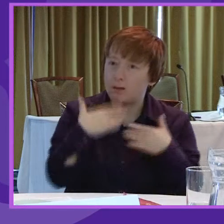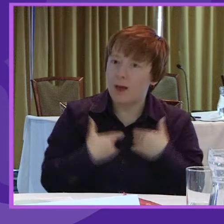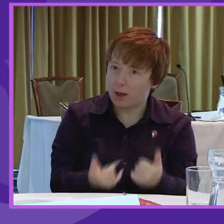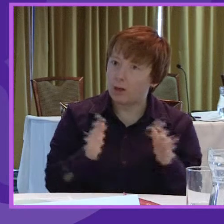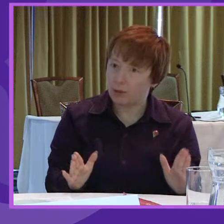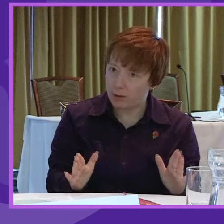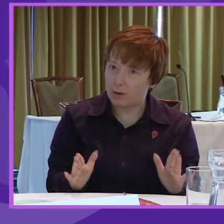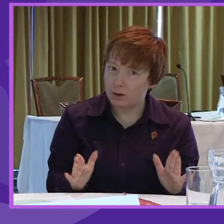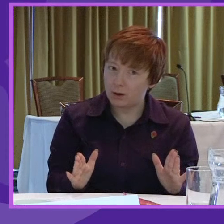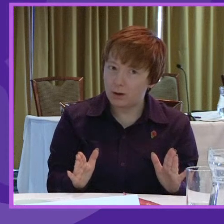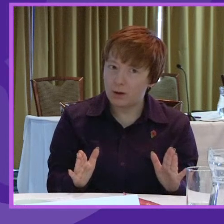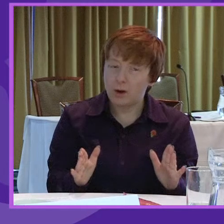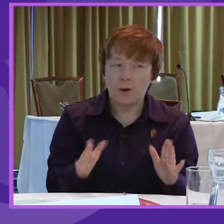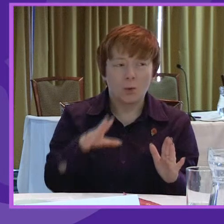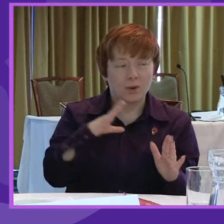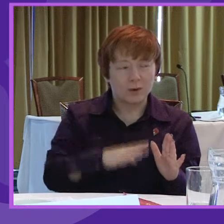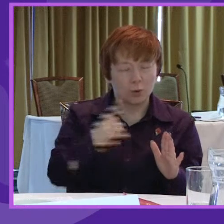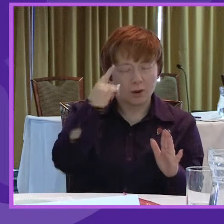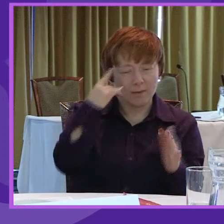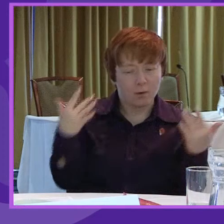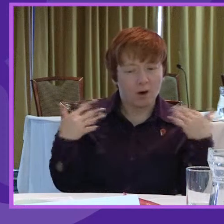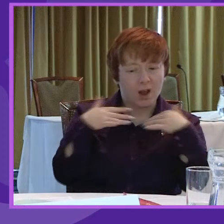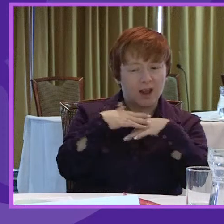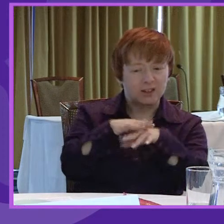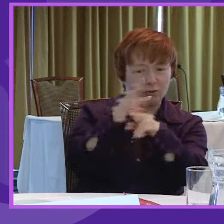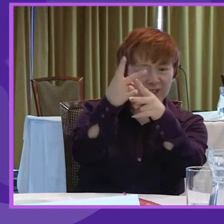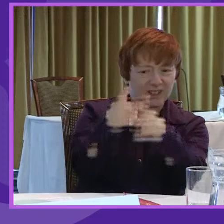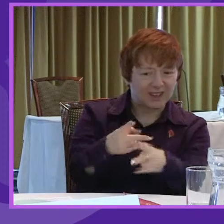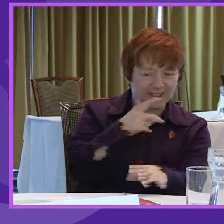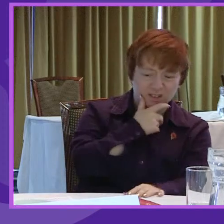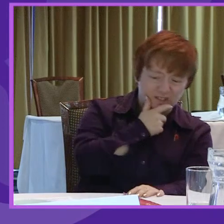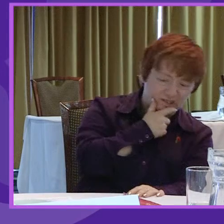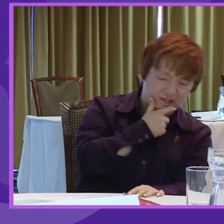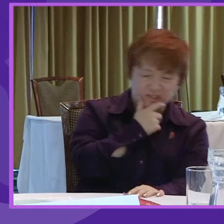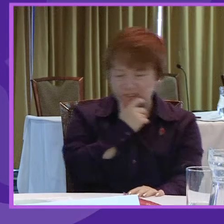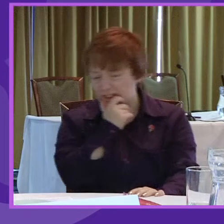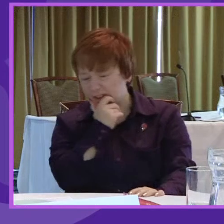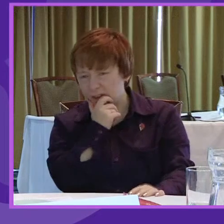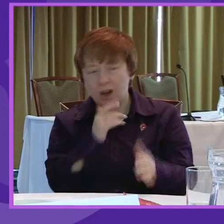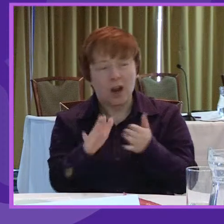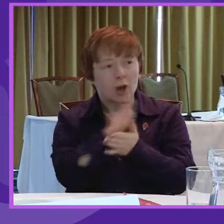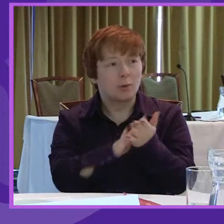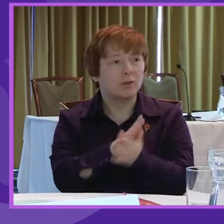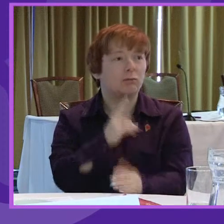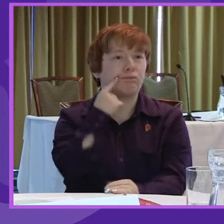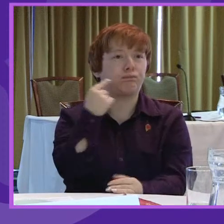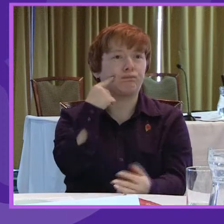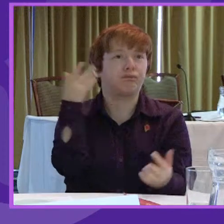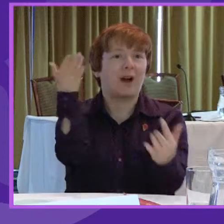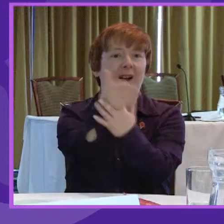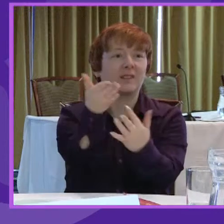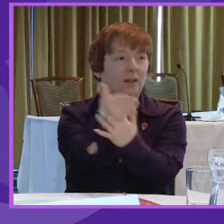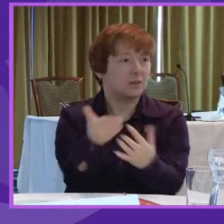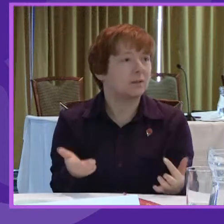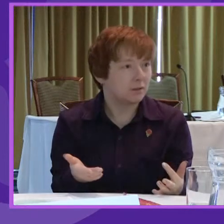may need to look at them again to think about how they deliver integrated care, as opposed to just easier access to psychological